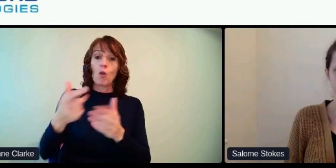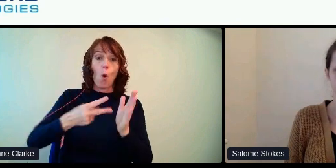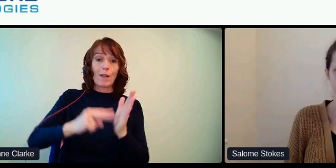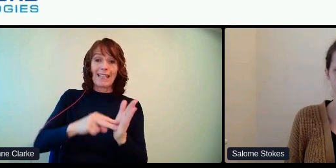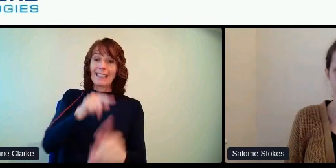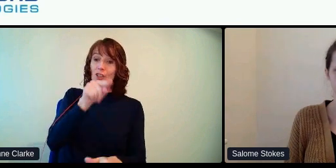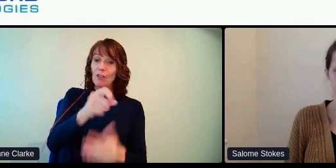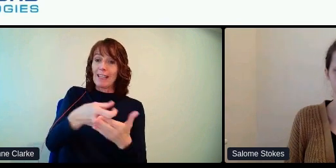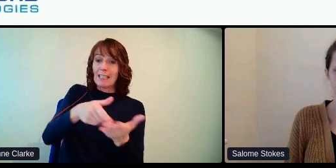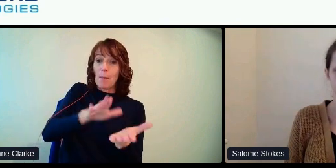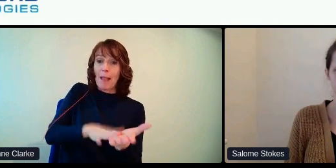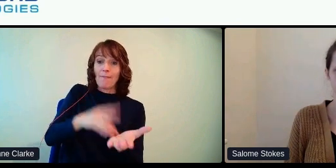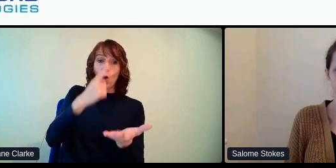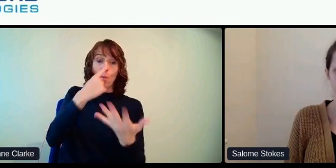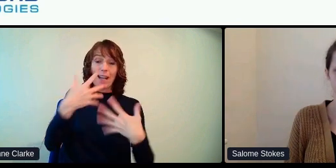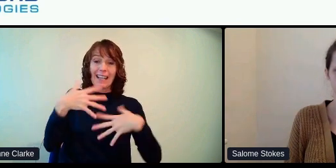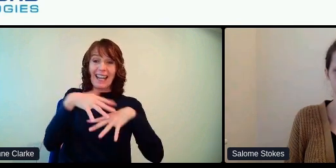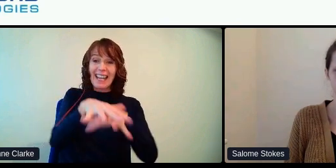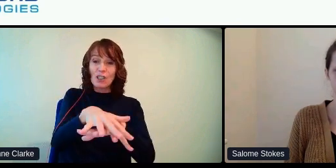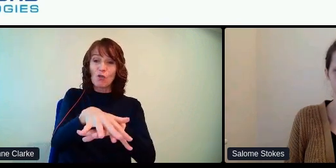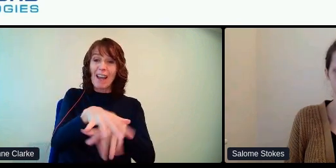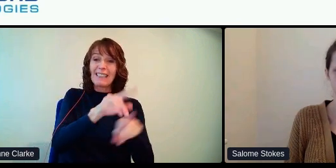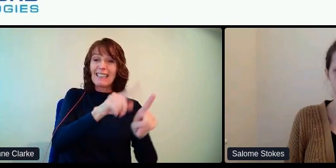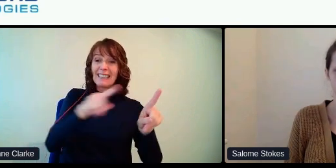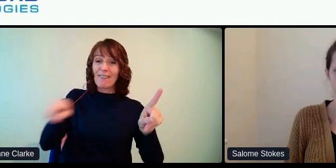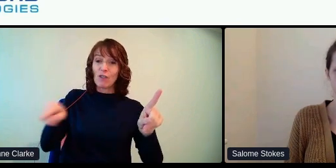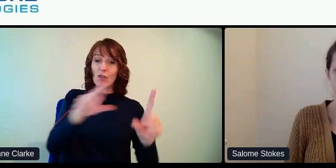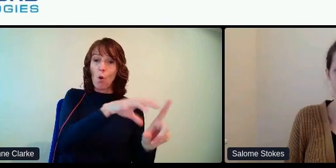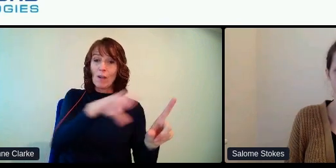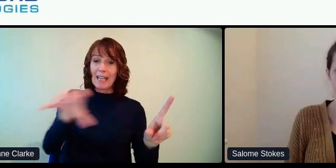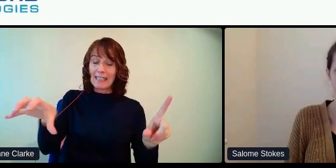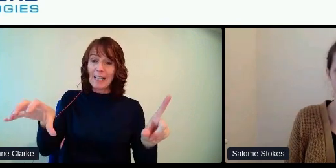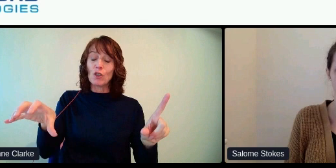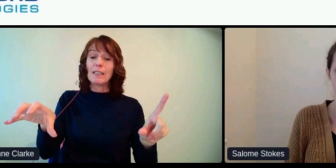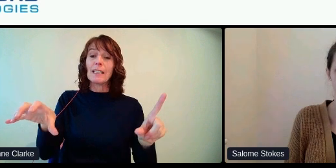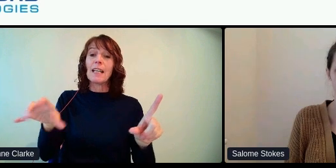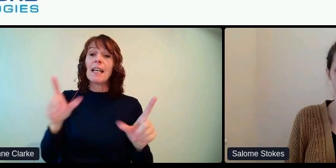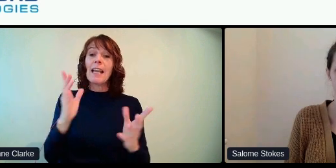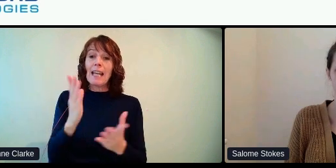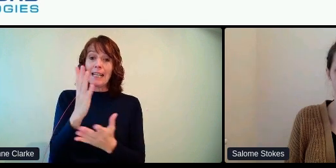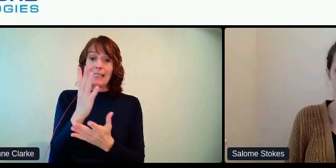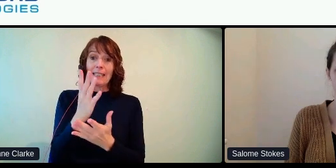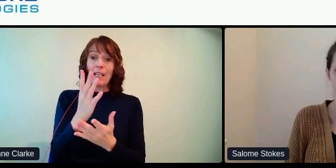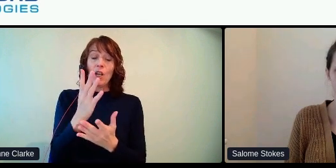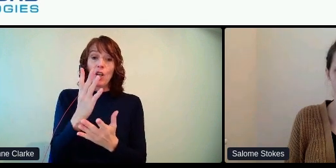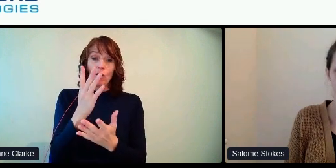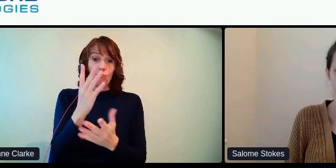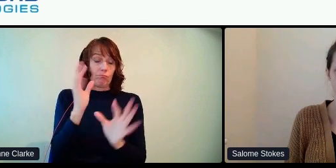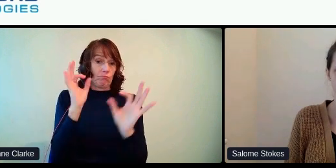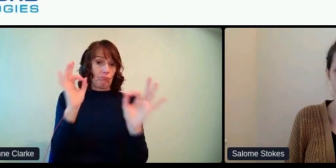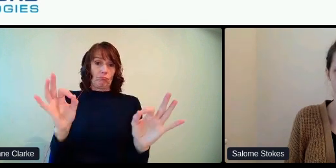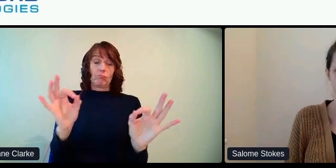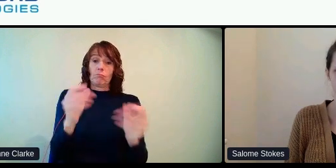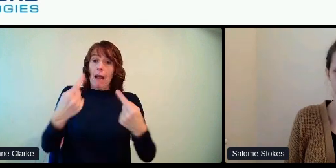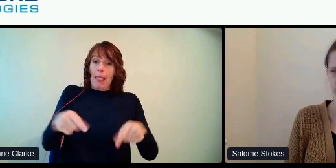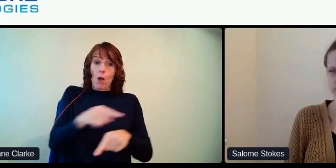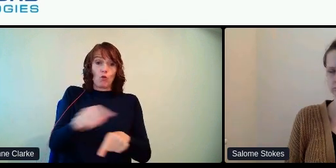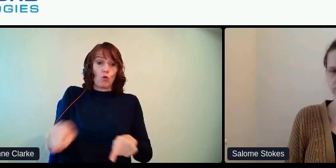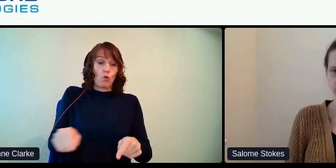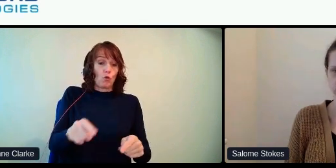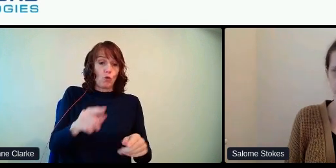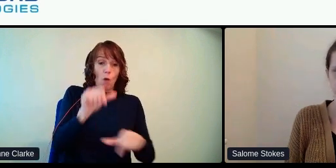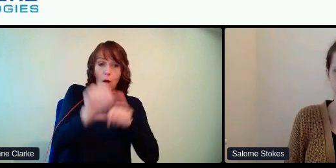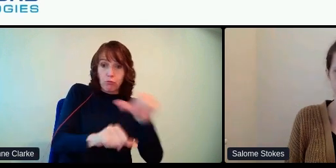can integrate at multiple points within that process. And it's a unique, we think, in that it allows you to process single